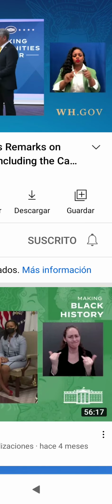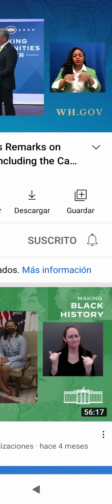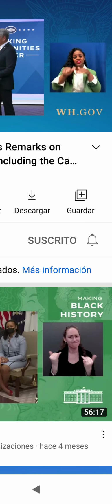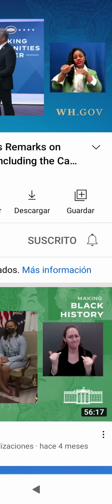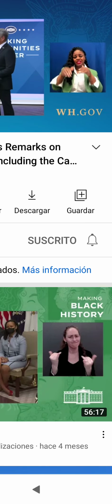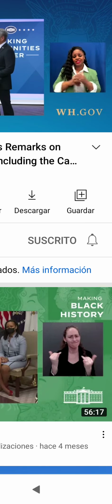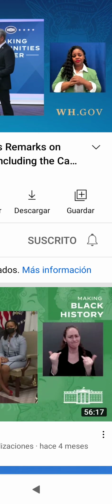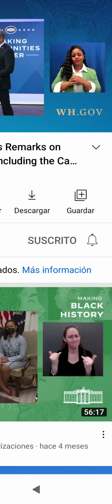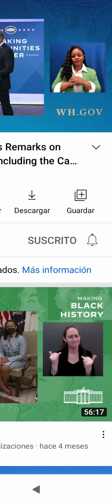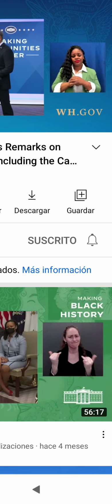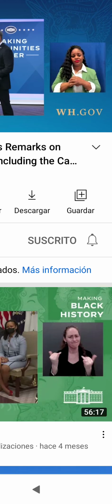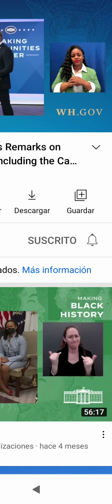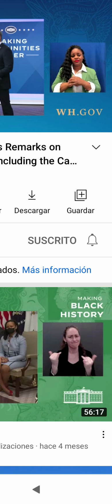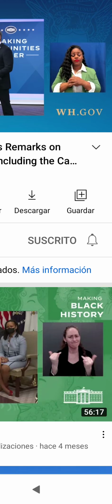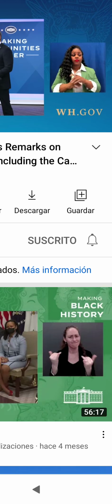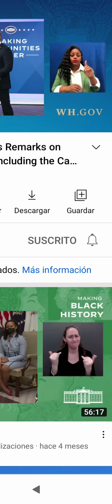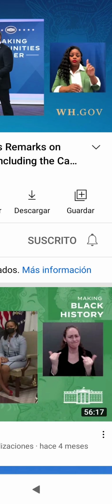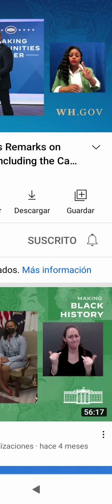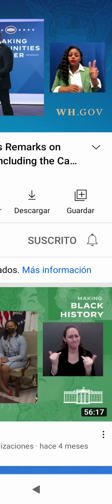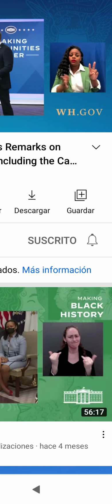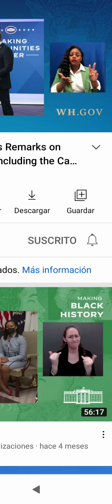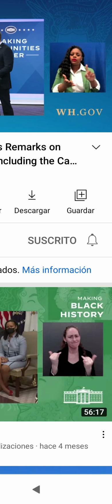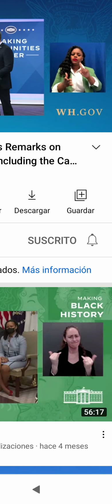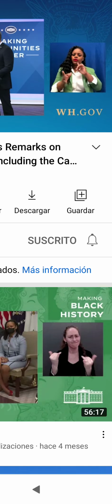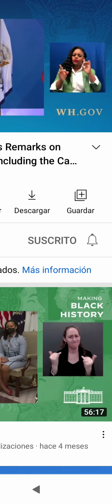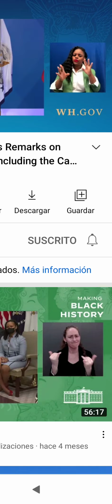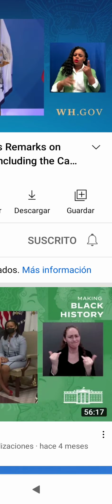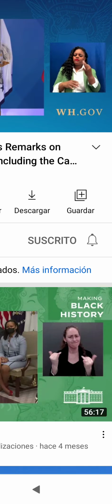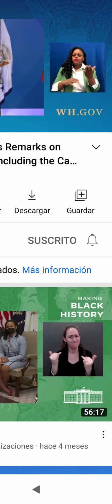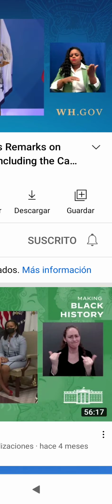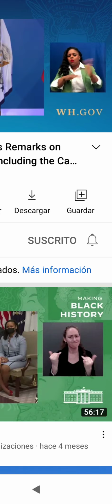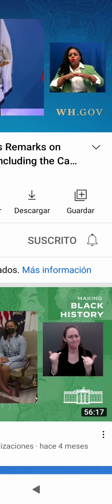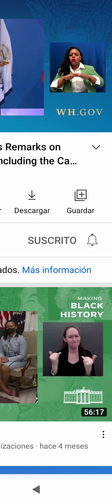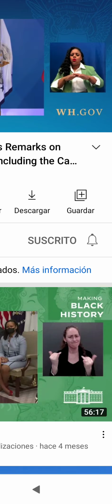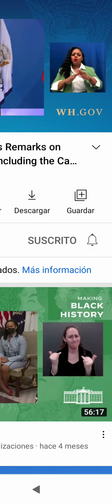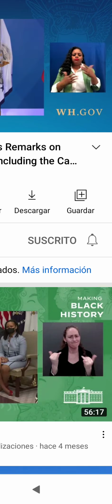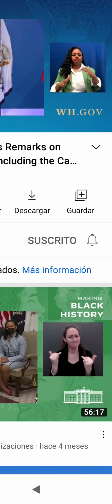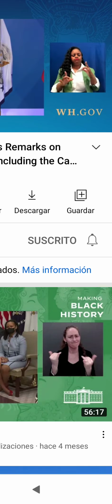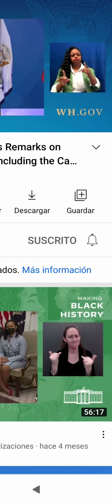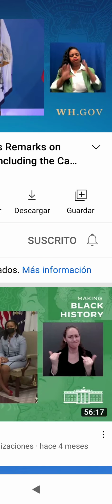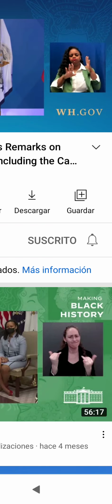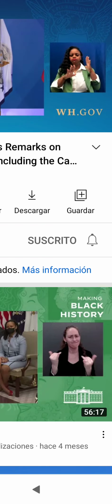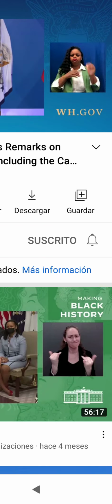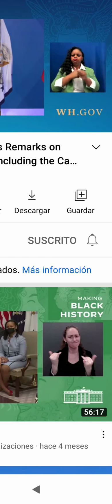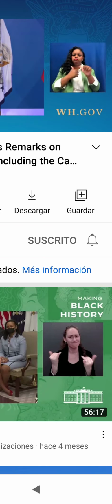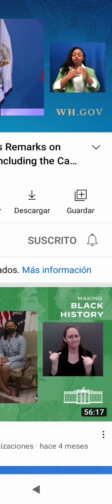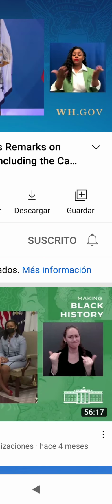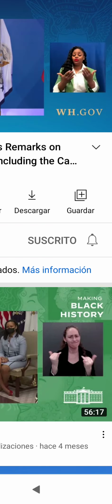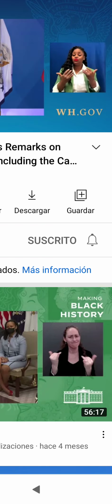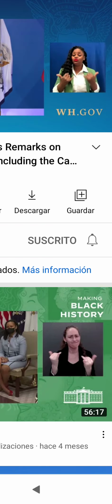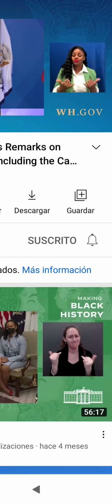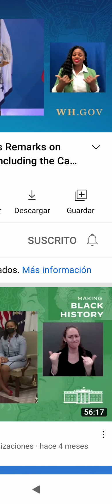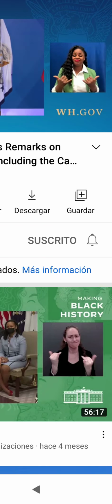extremism represents one of the most significant terrorist threats to the homeland today. Hate crimes incidents continue to be prevalent in